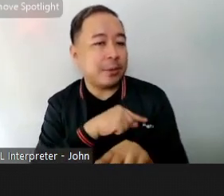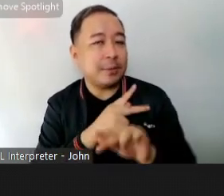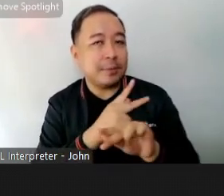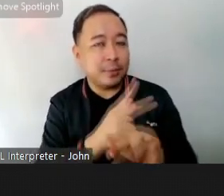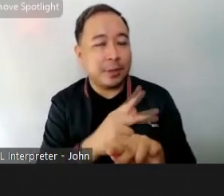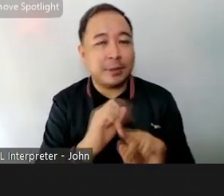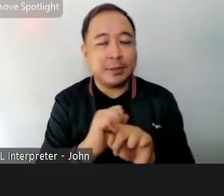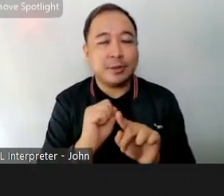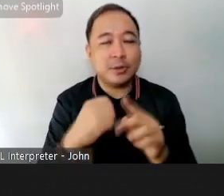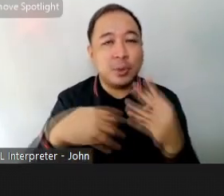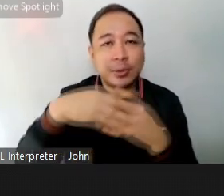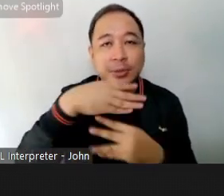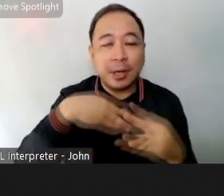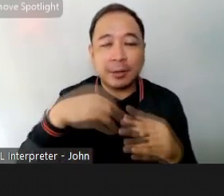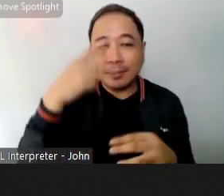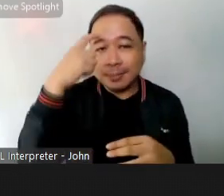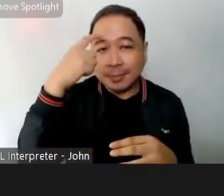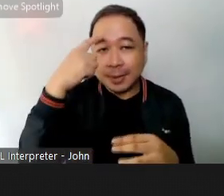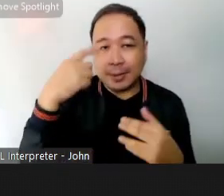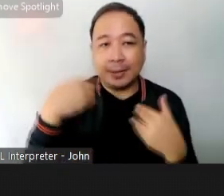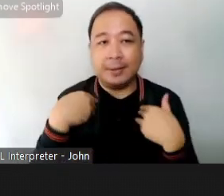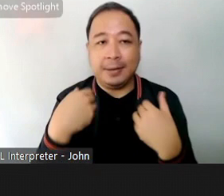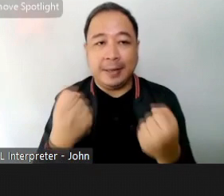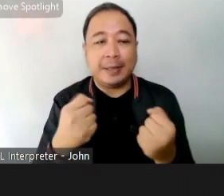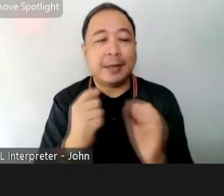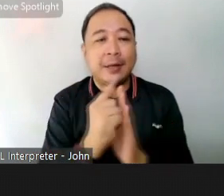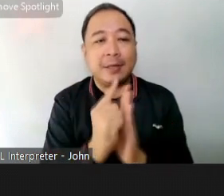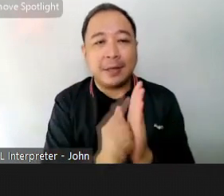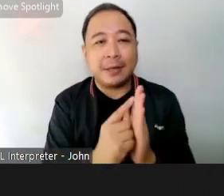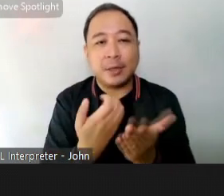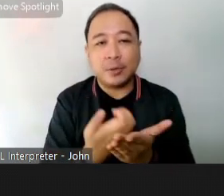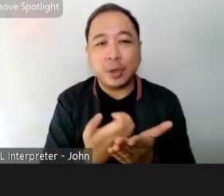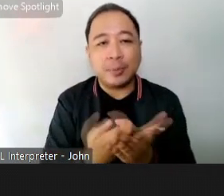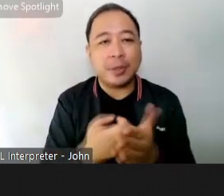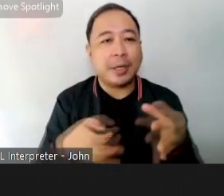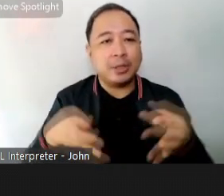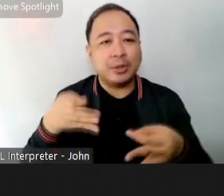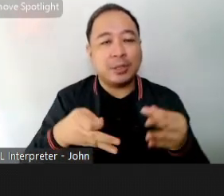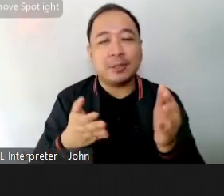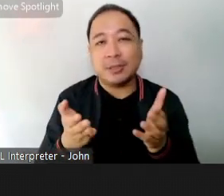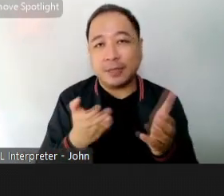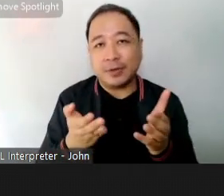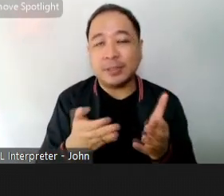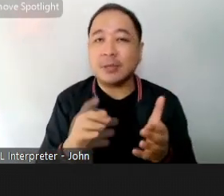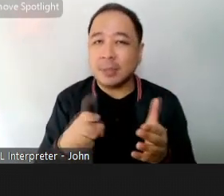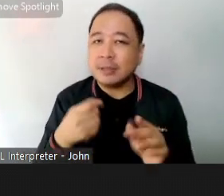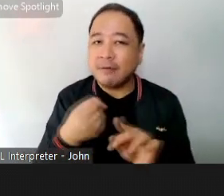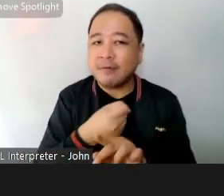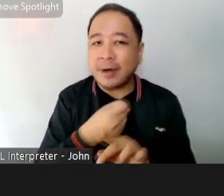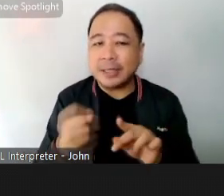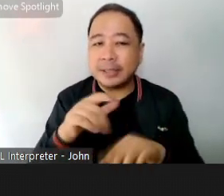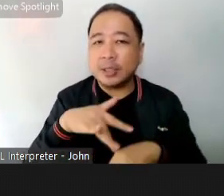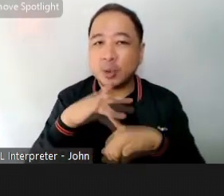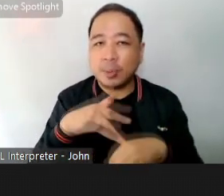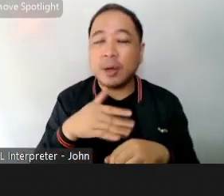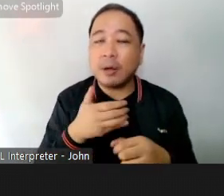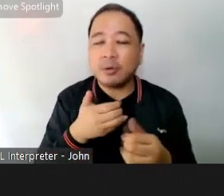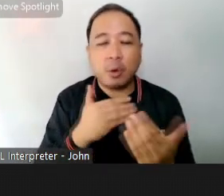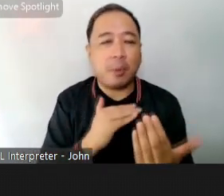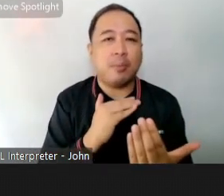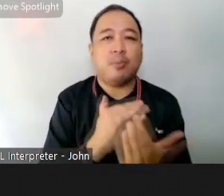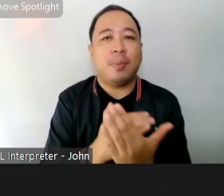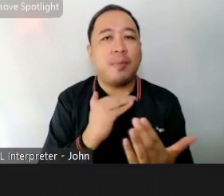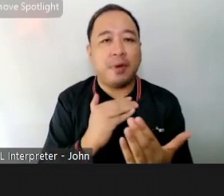social, mental, health, legal, economic, and judicial services ensuring that violence and trauma is prevented from